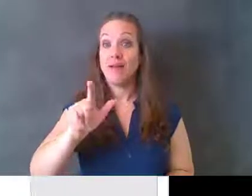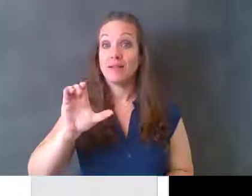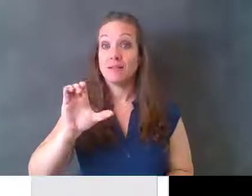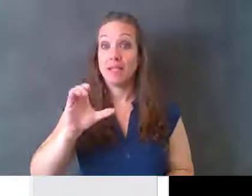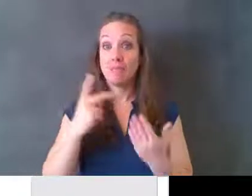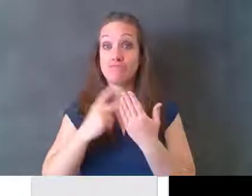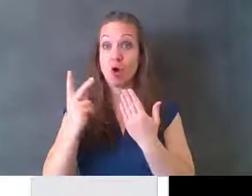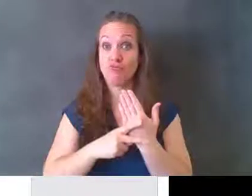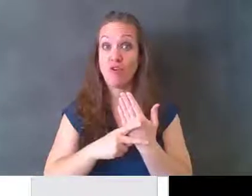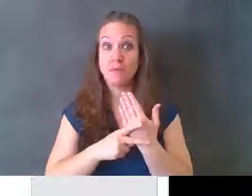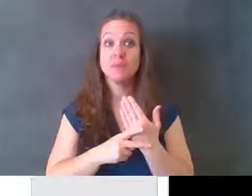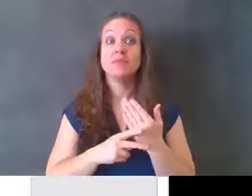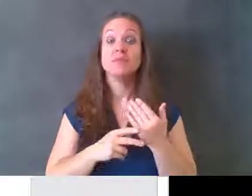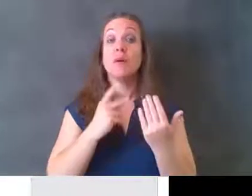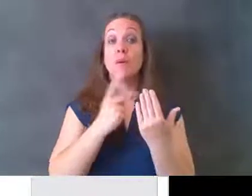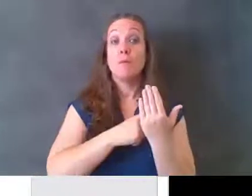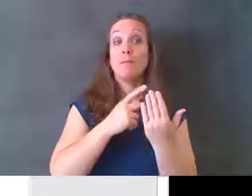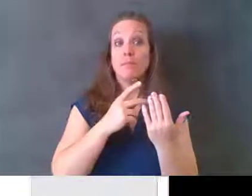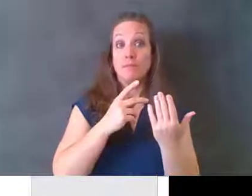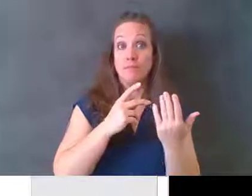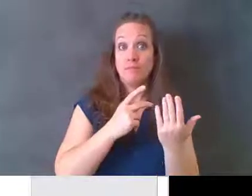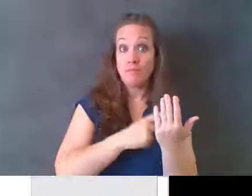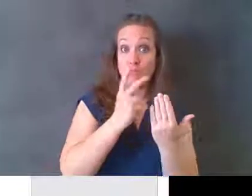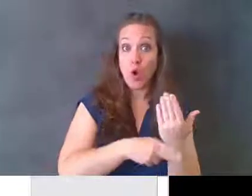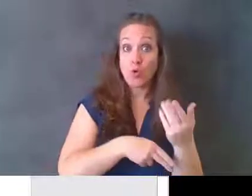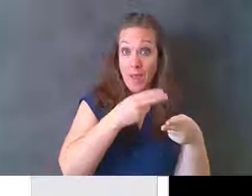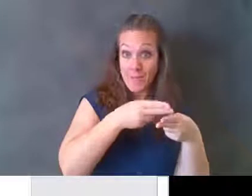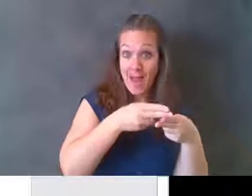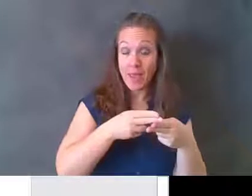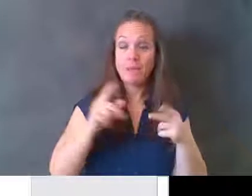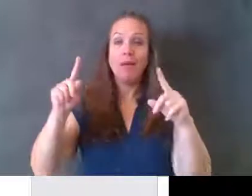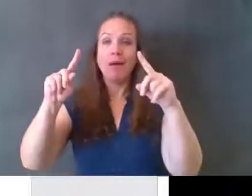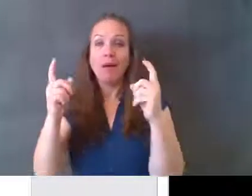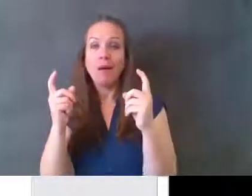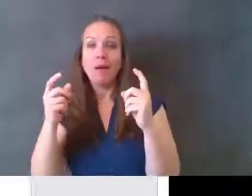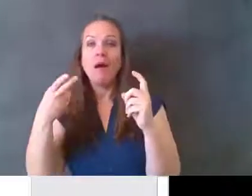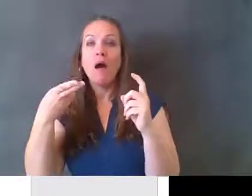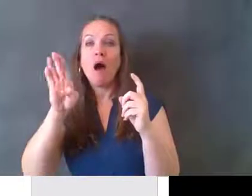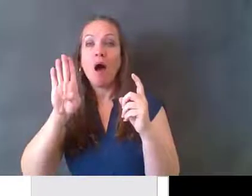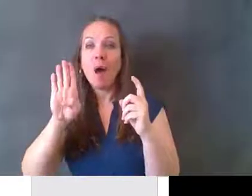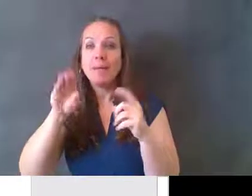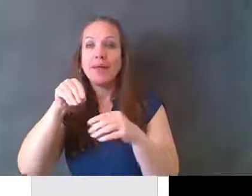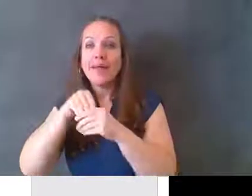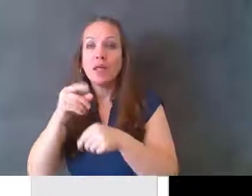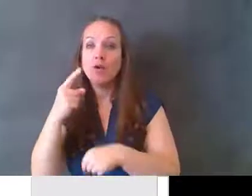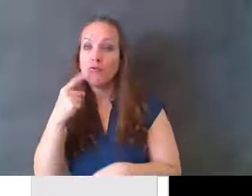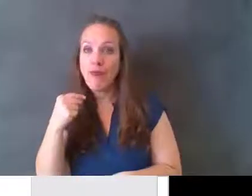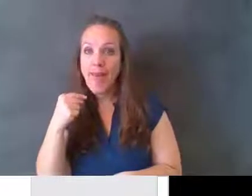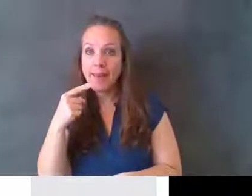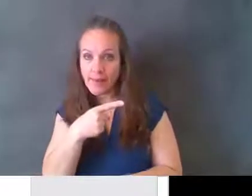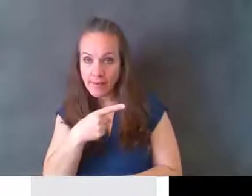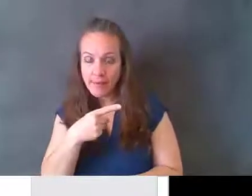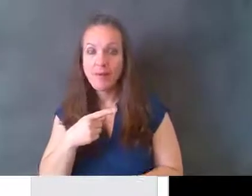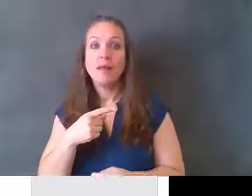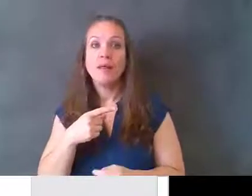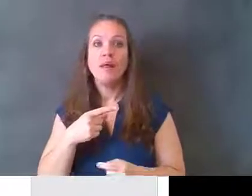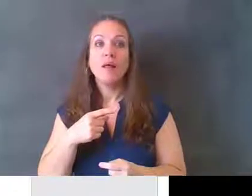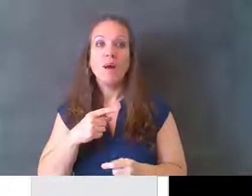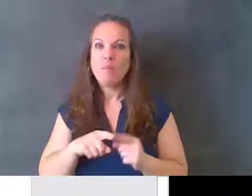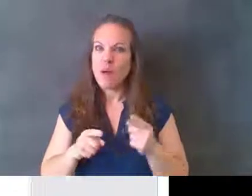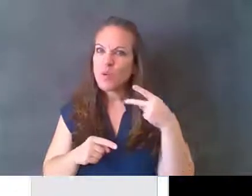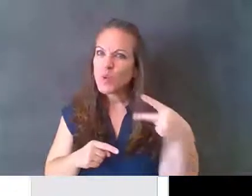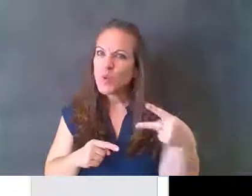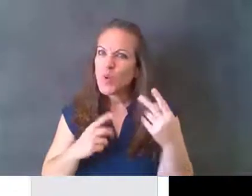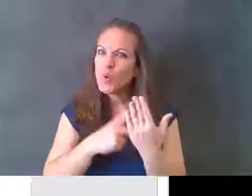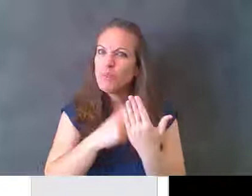in parentheses in red font, it says hubs in red. And then I have two programs that are in here in